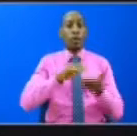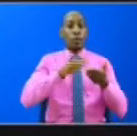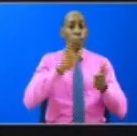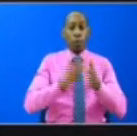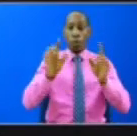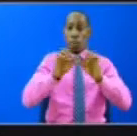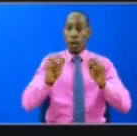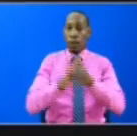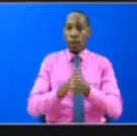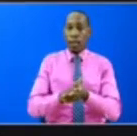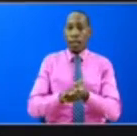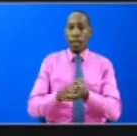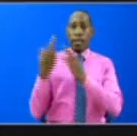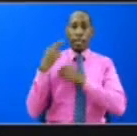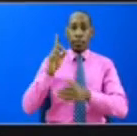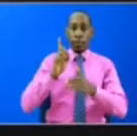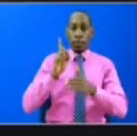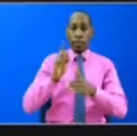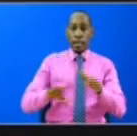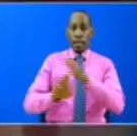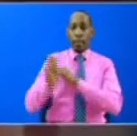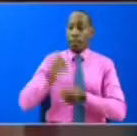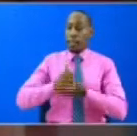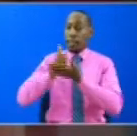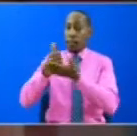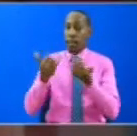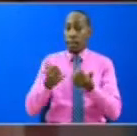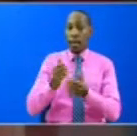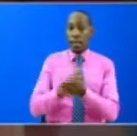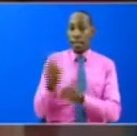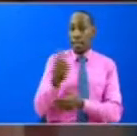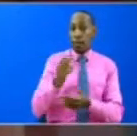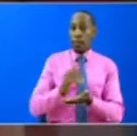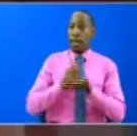amesema kazi ya makamu wa rais ni kusaidia. Je, mnakuja kusaidia tu?